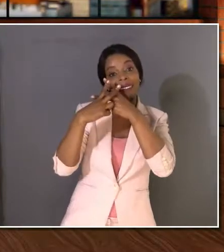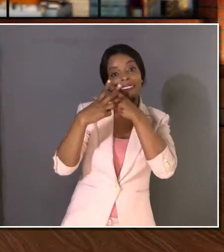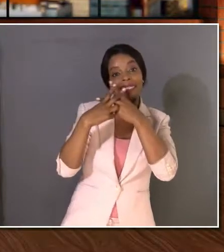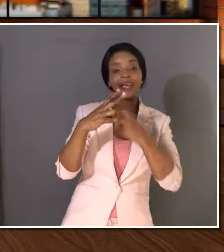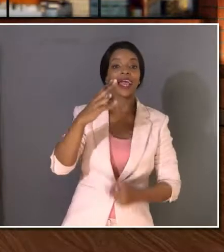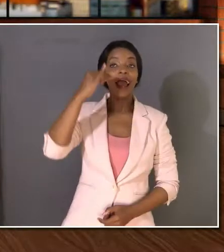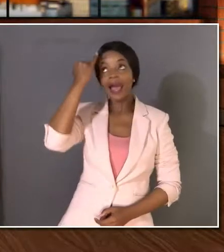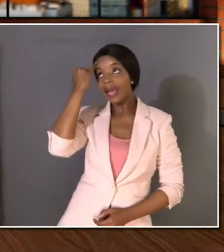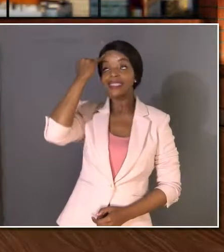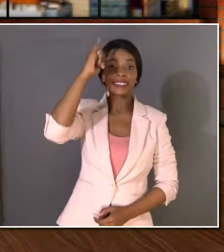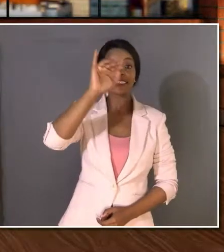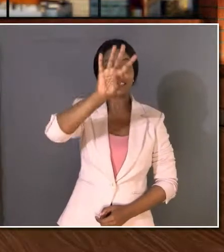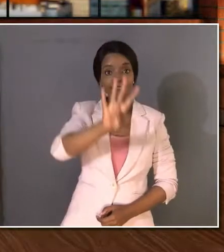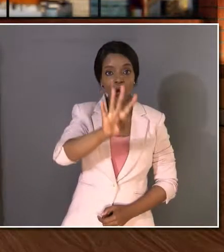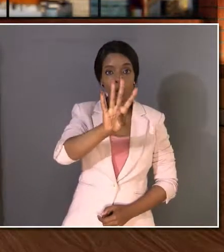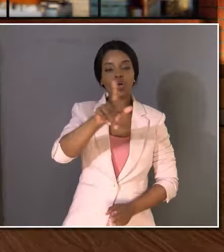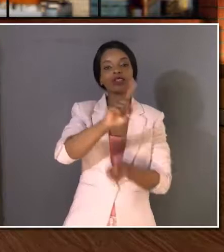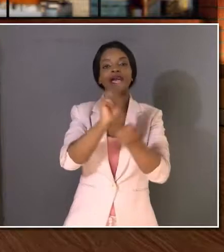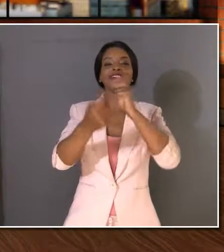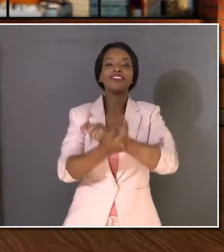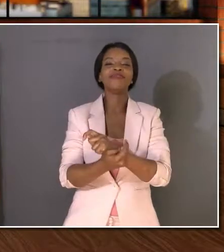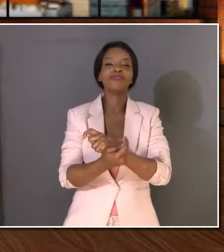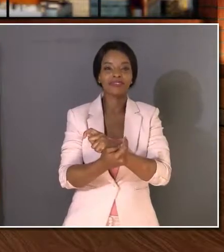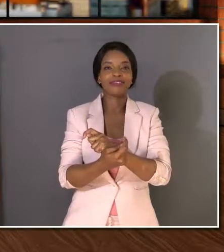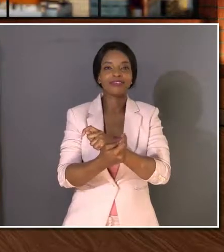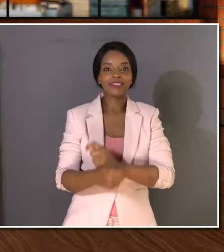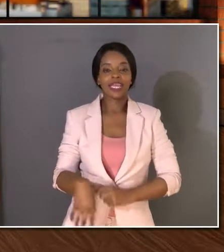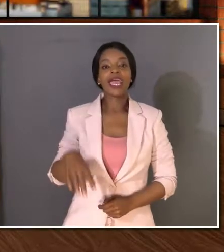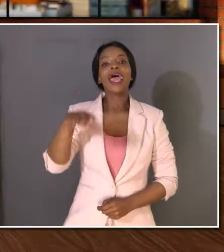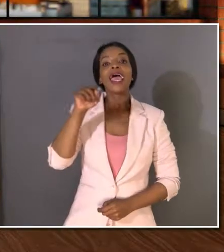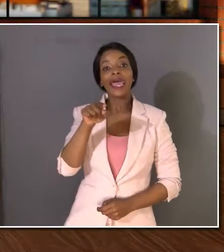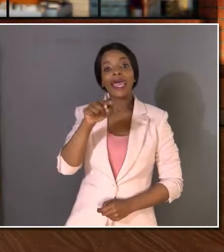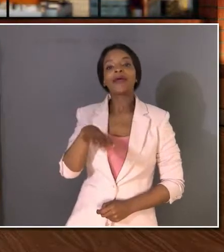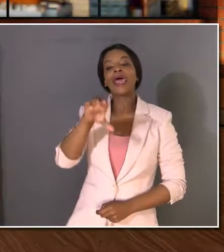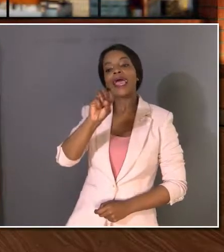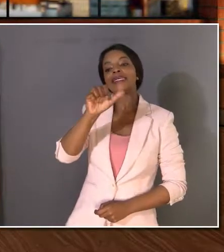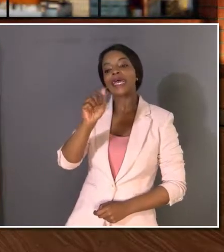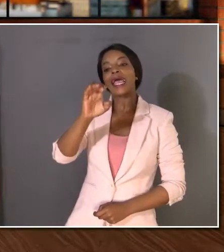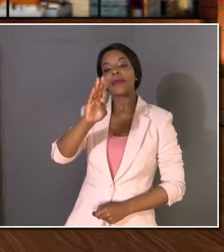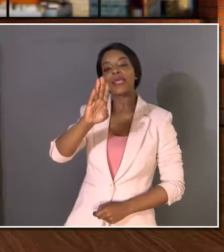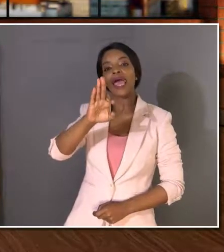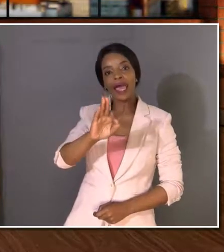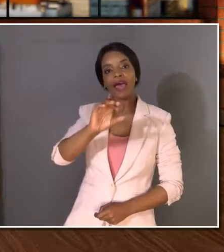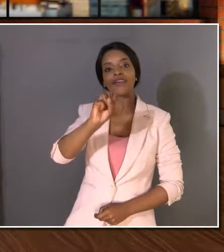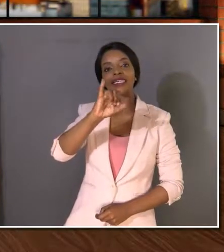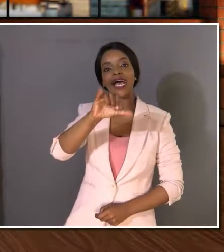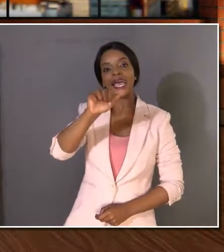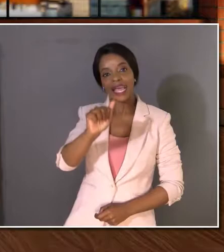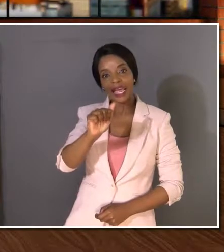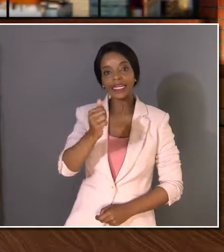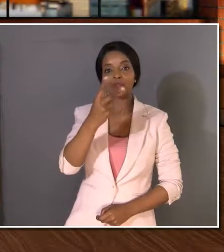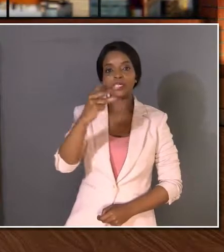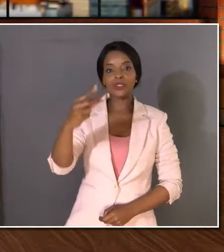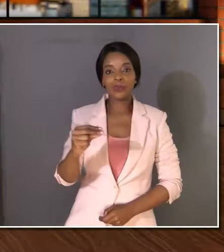IdeasForChange, IdeasForChange using the number 4. SABFSIA 2020, Ideas for Change. Let's take a